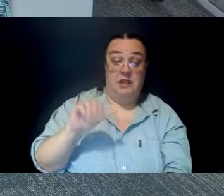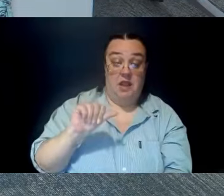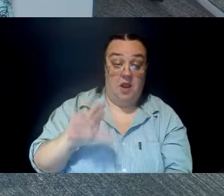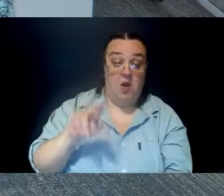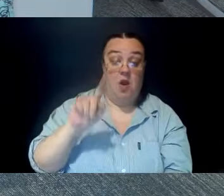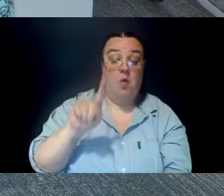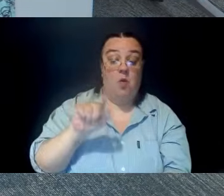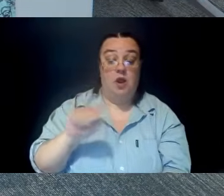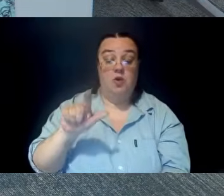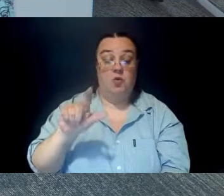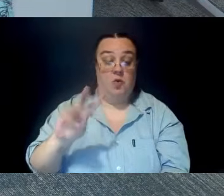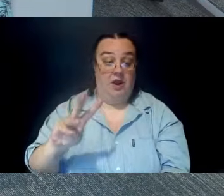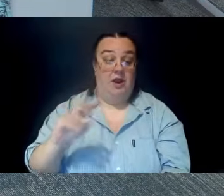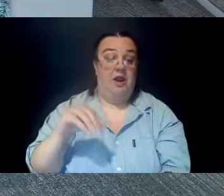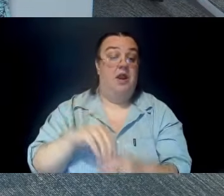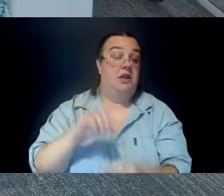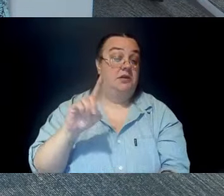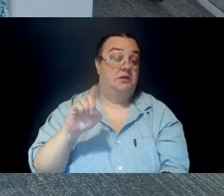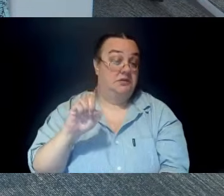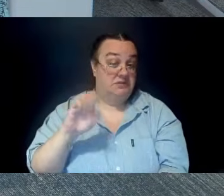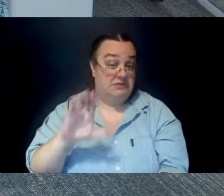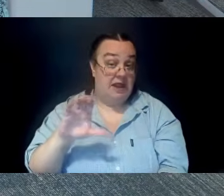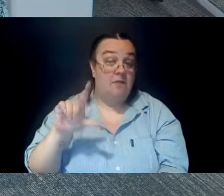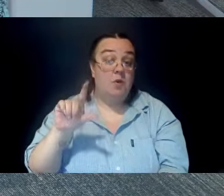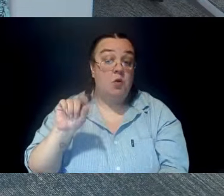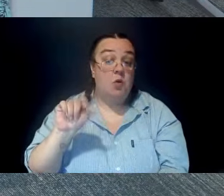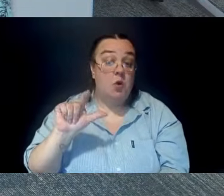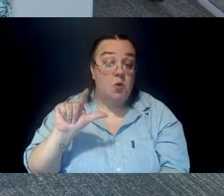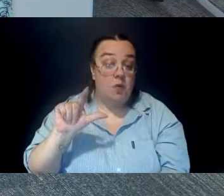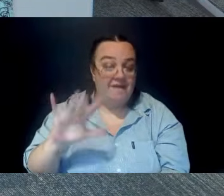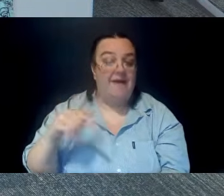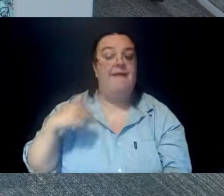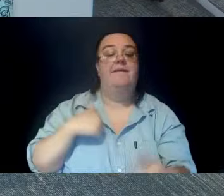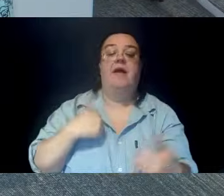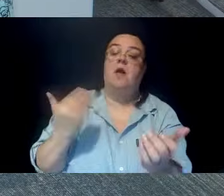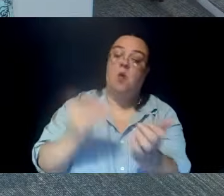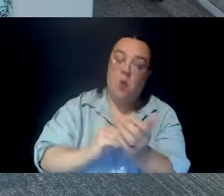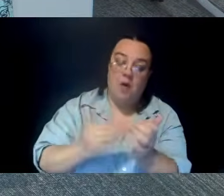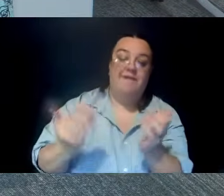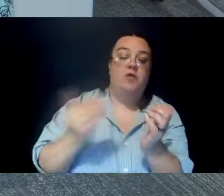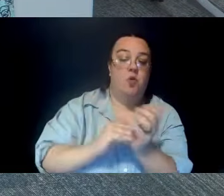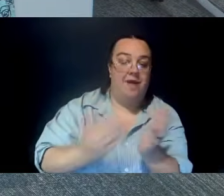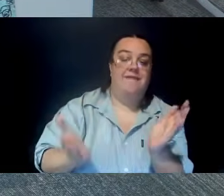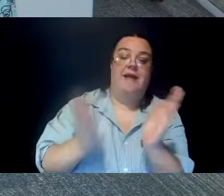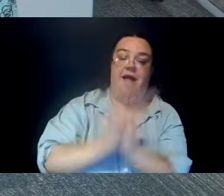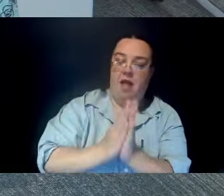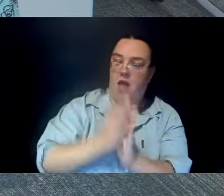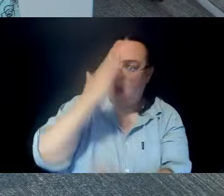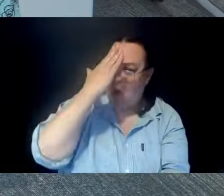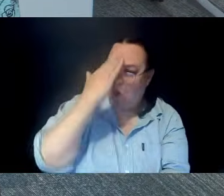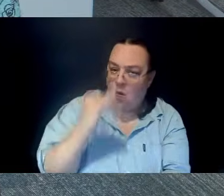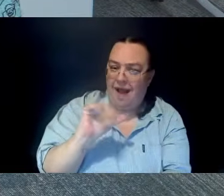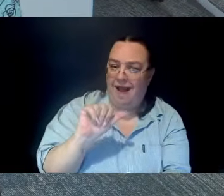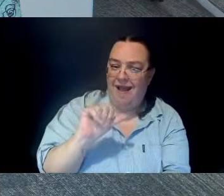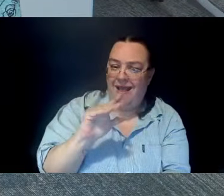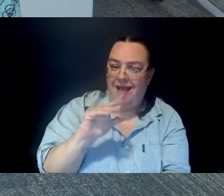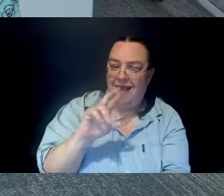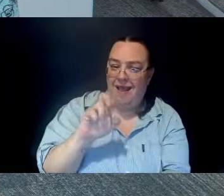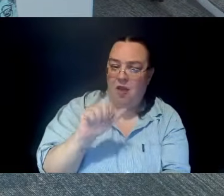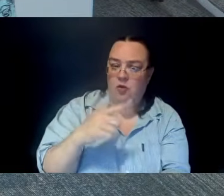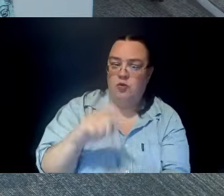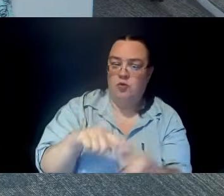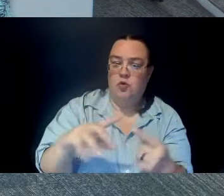126 in December 2025, I have asked repeatedly why the acreage to be annexed